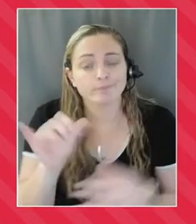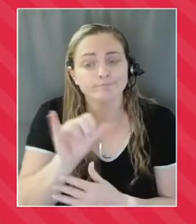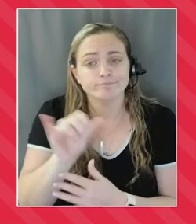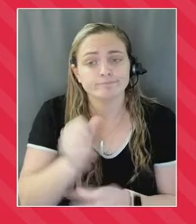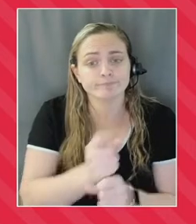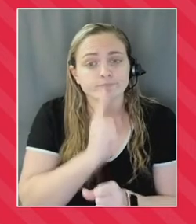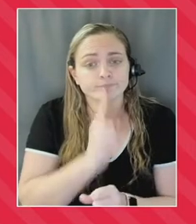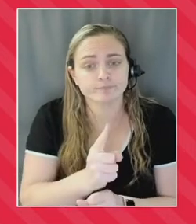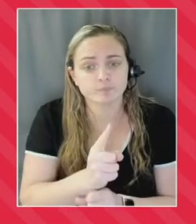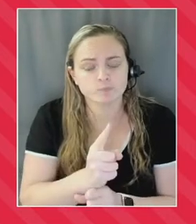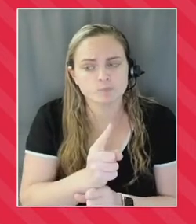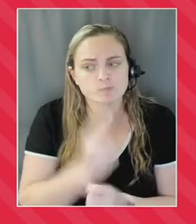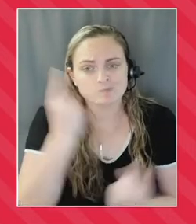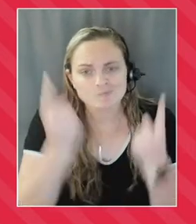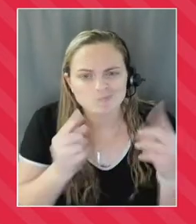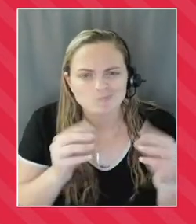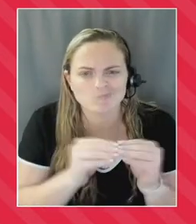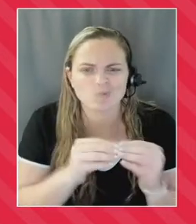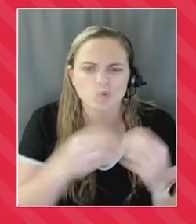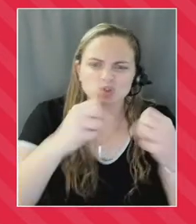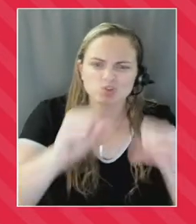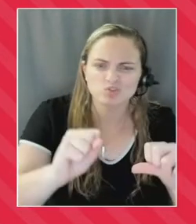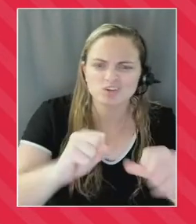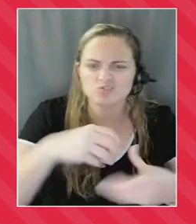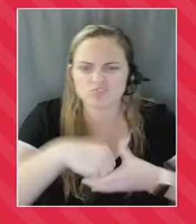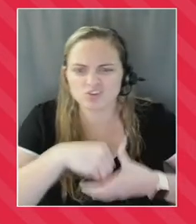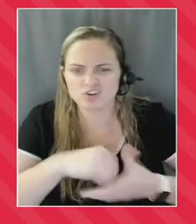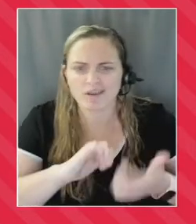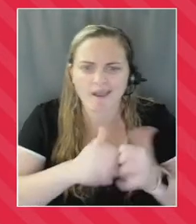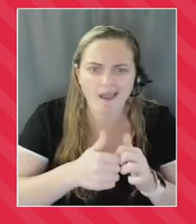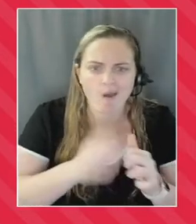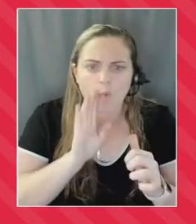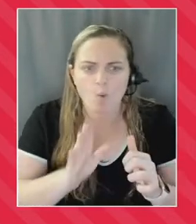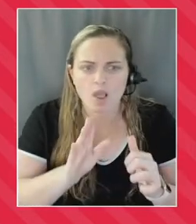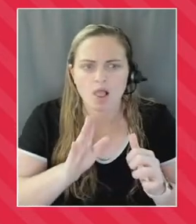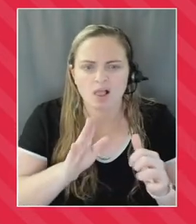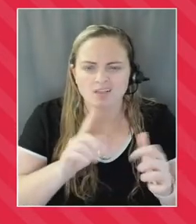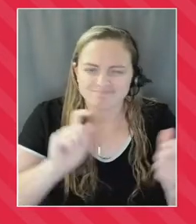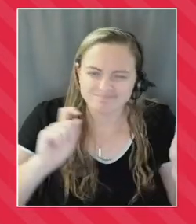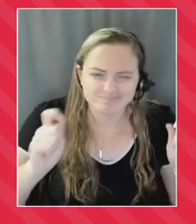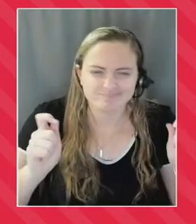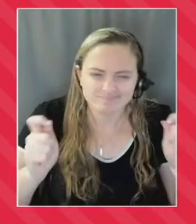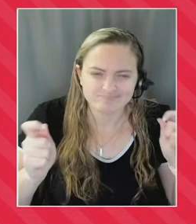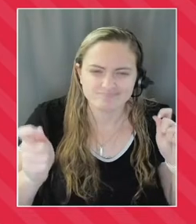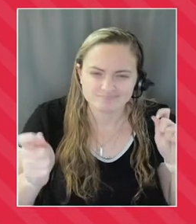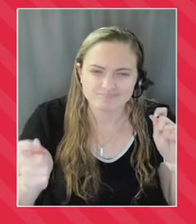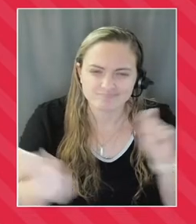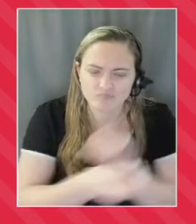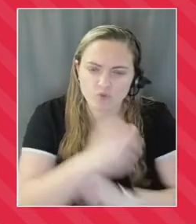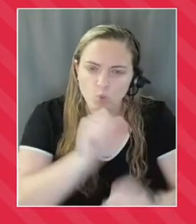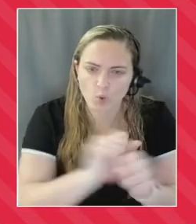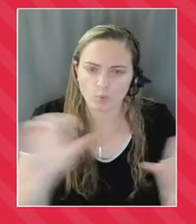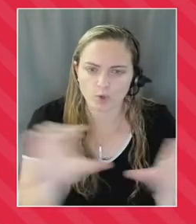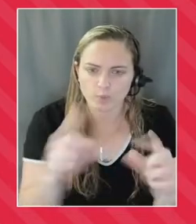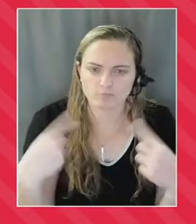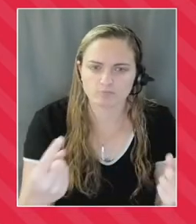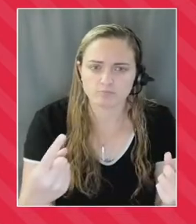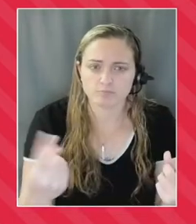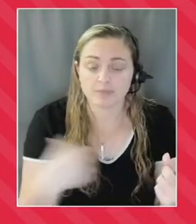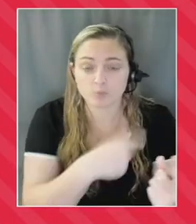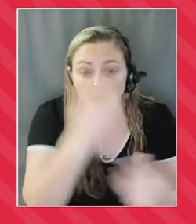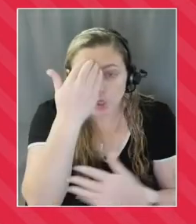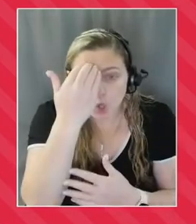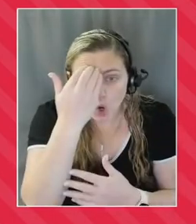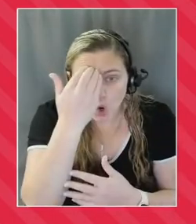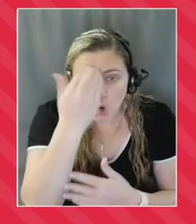to think more strategically internally about how we are going to move the needle when it comes to the work that we are doing. As we know,